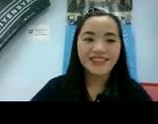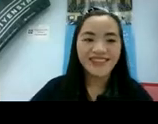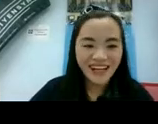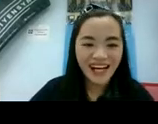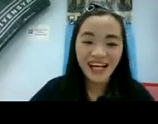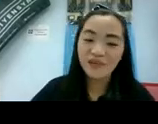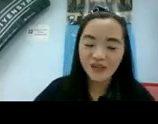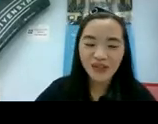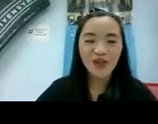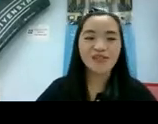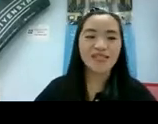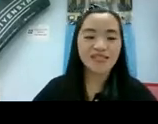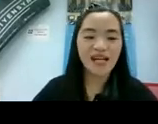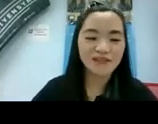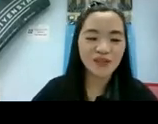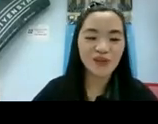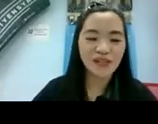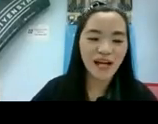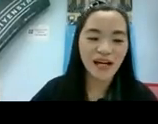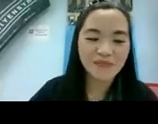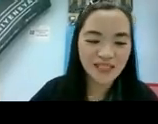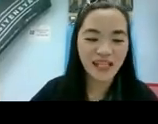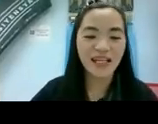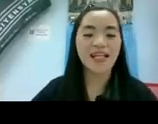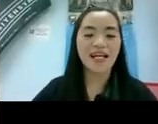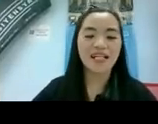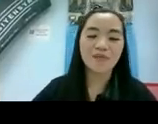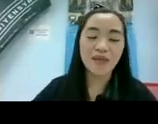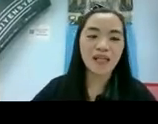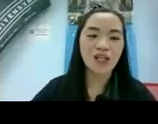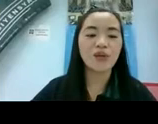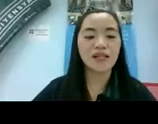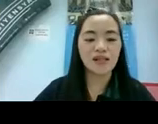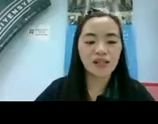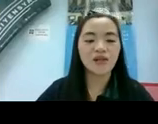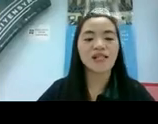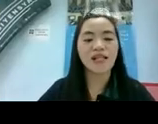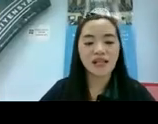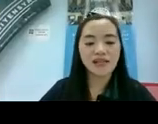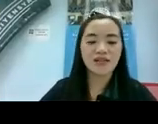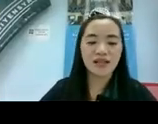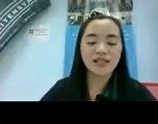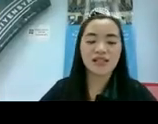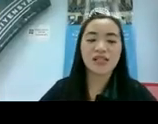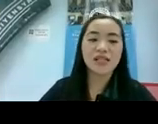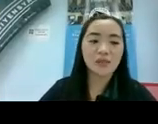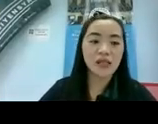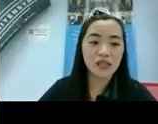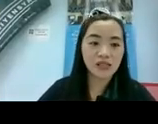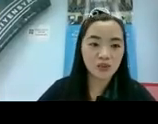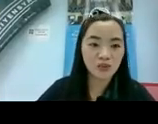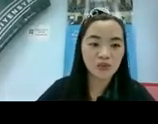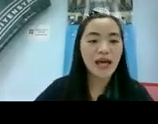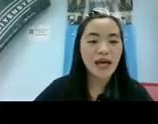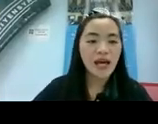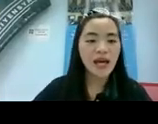And yeah, I am your host this afternoon. I am Ms. Irene Alice Brillo, also a science research